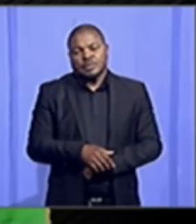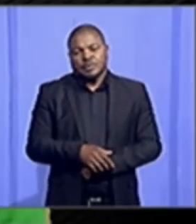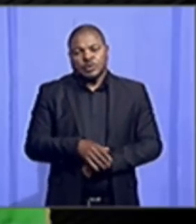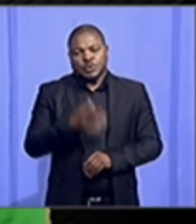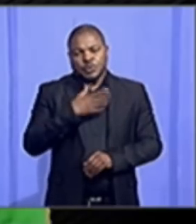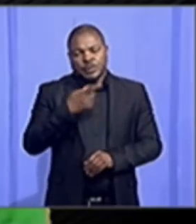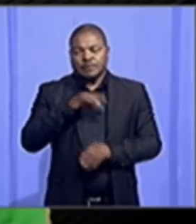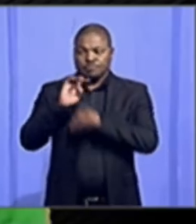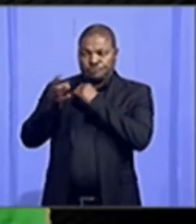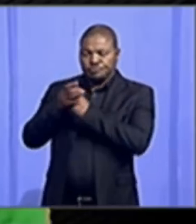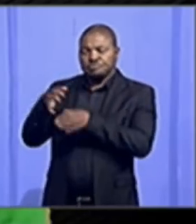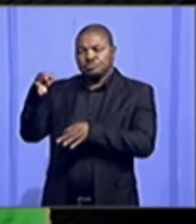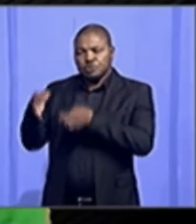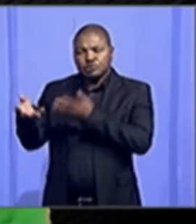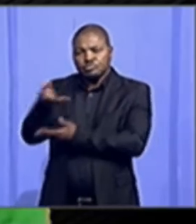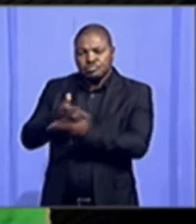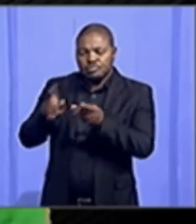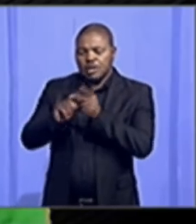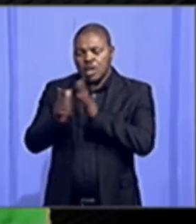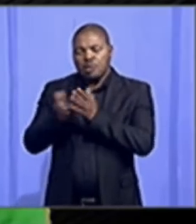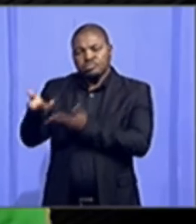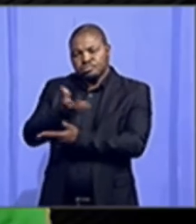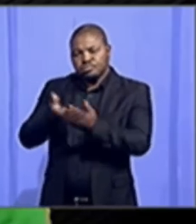in consultation politically and legally.